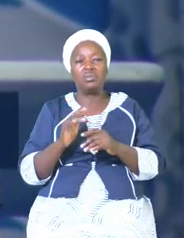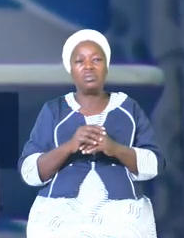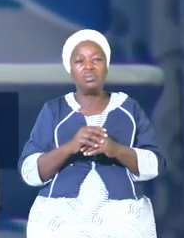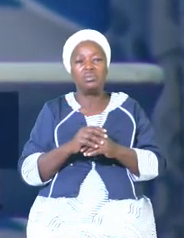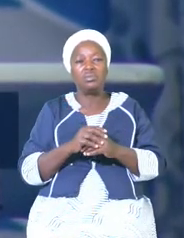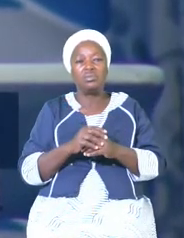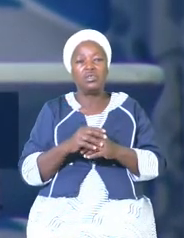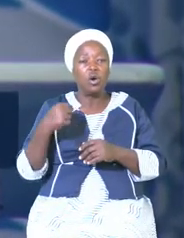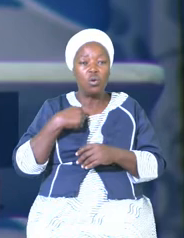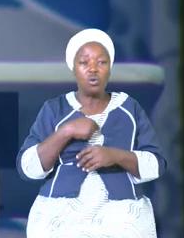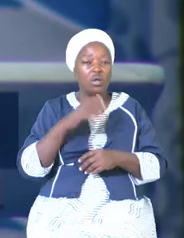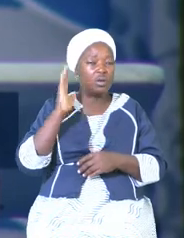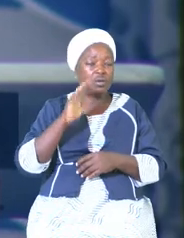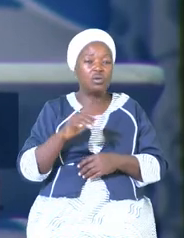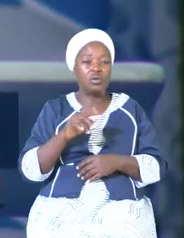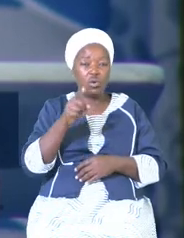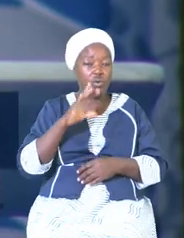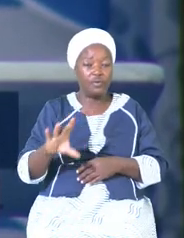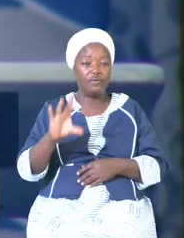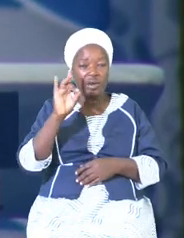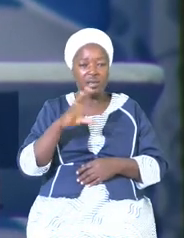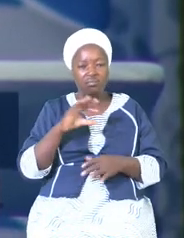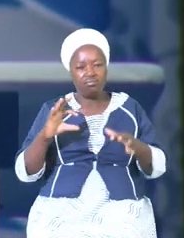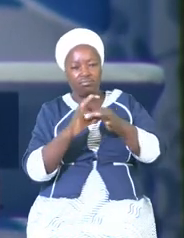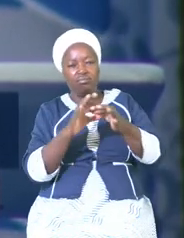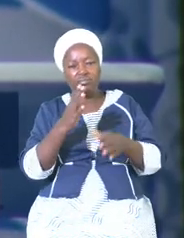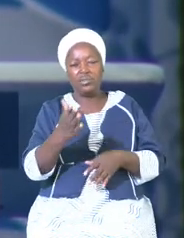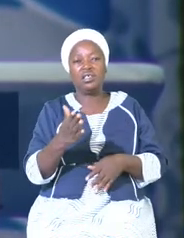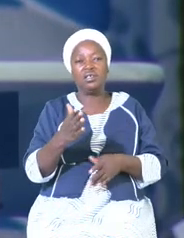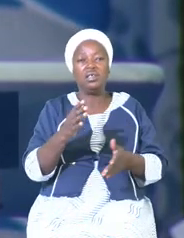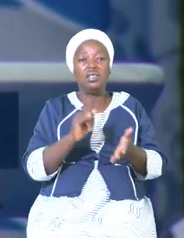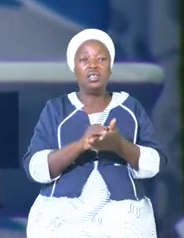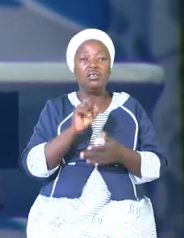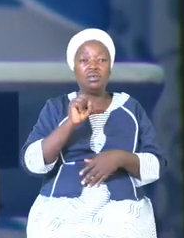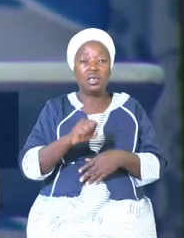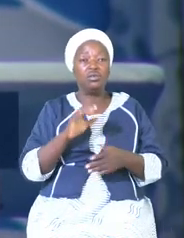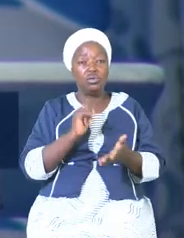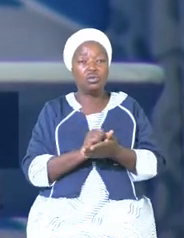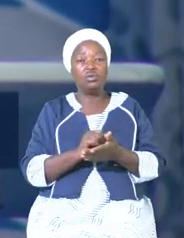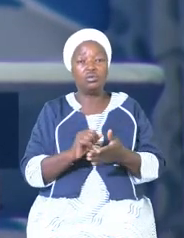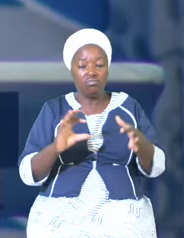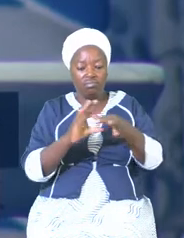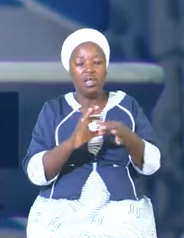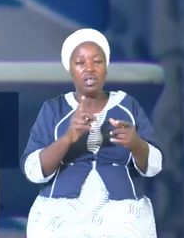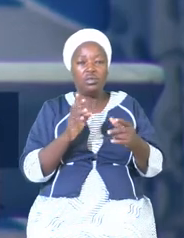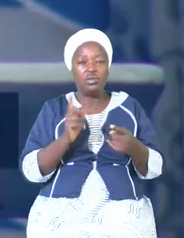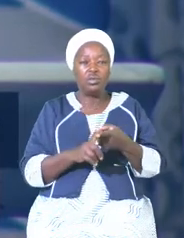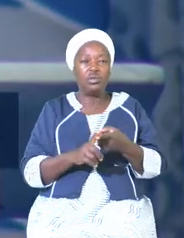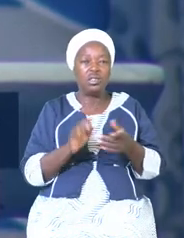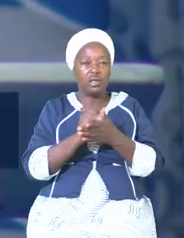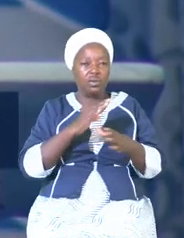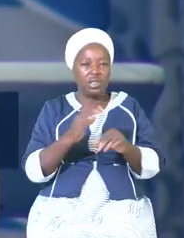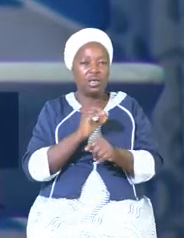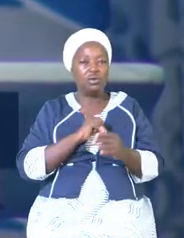we will find a link there that we can simply click that will take us to a page